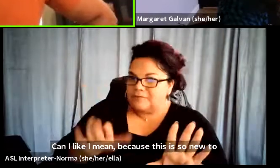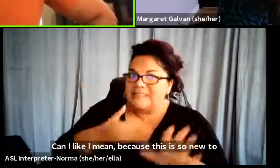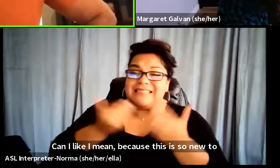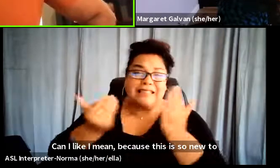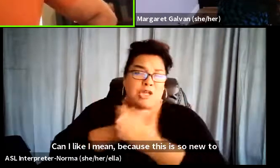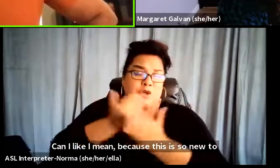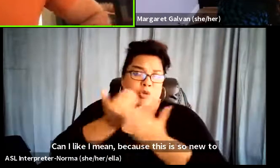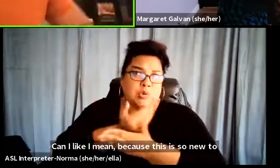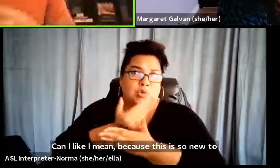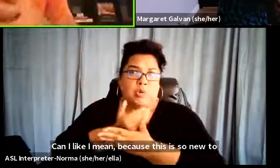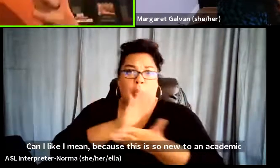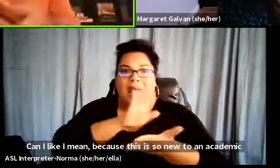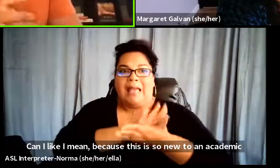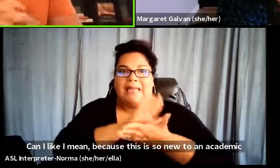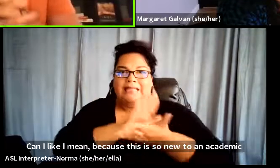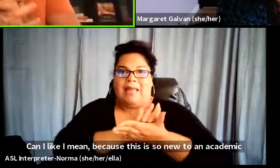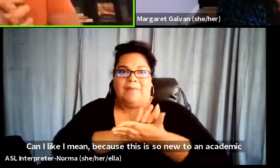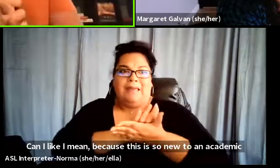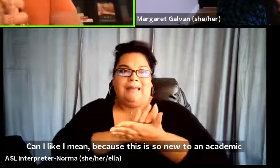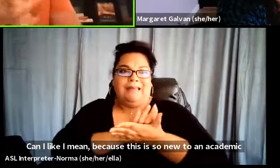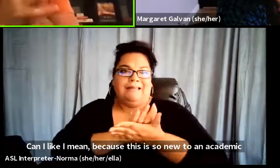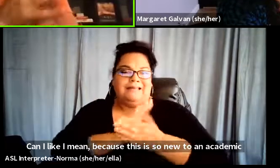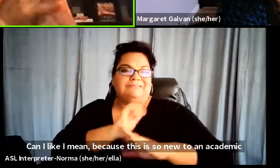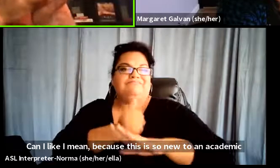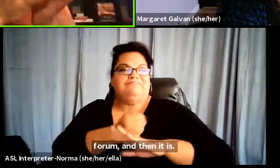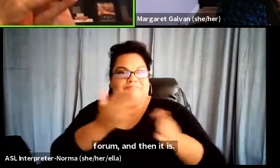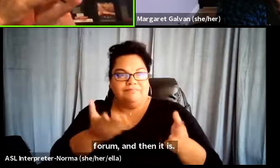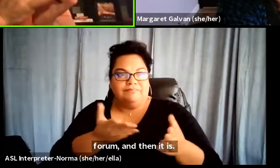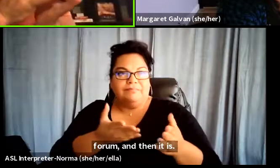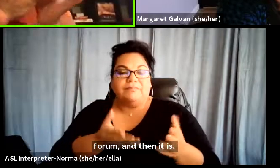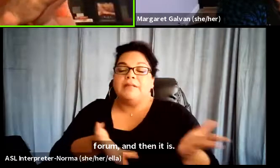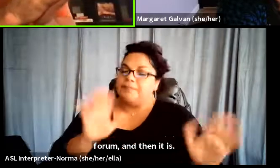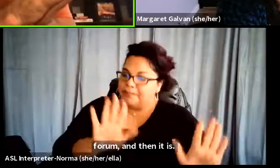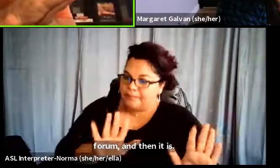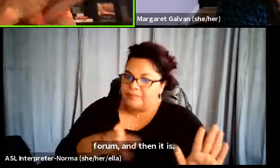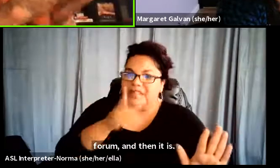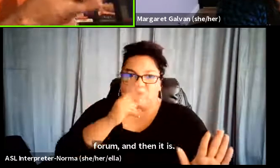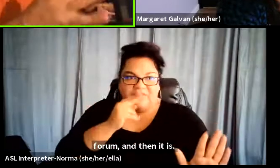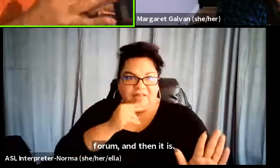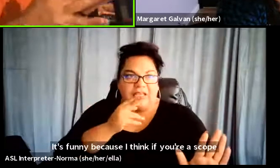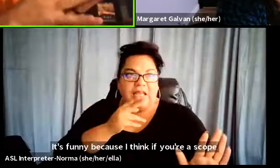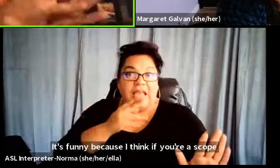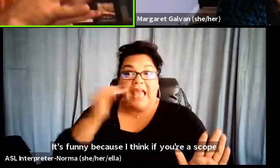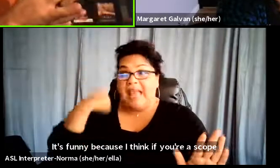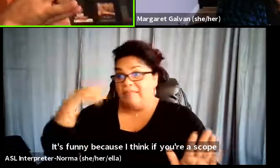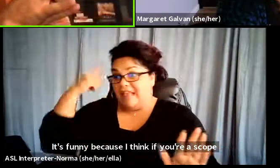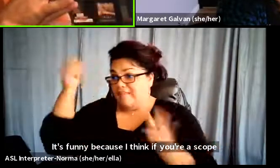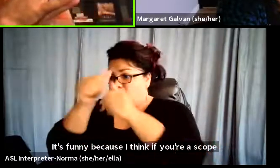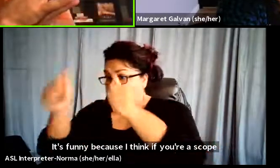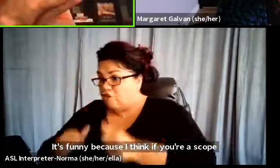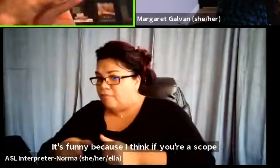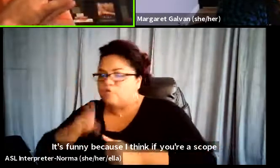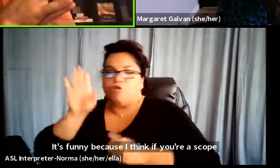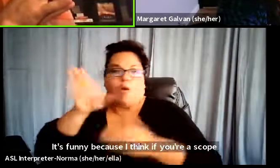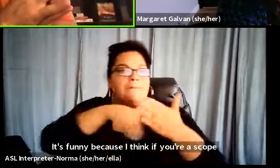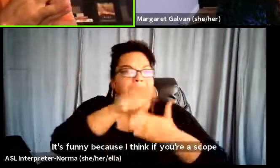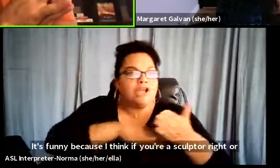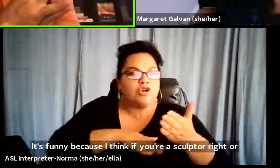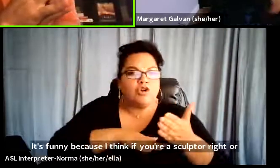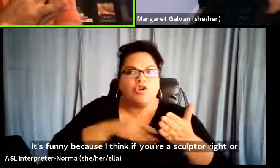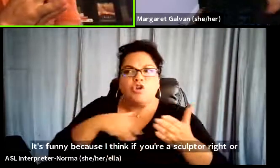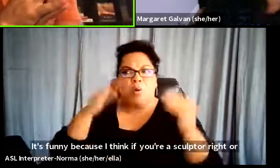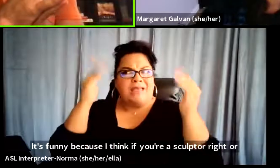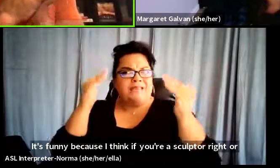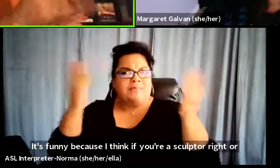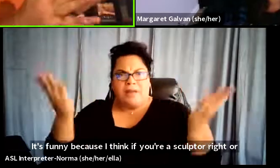forum, um, I, mean, it is, it's funny because I, I, I think if you're a sculptor, right. Or a painter, you expect that